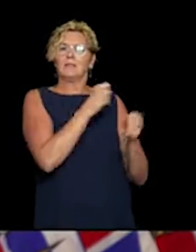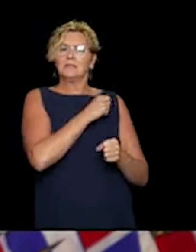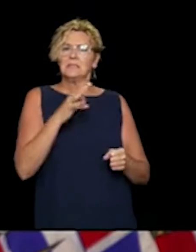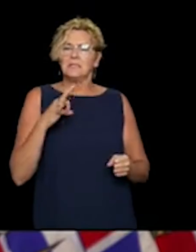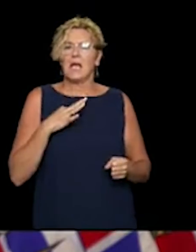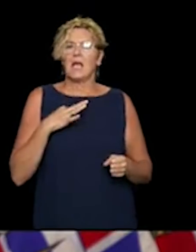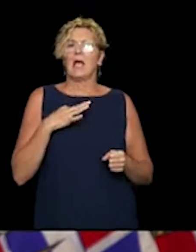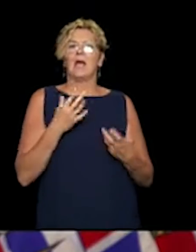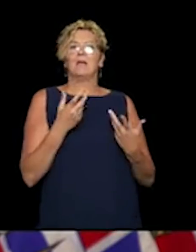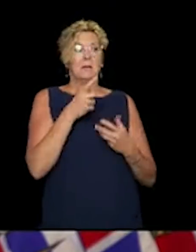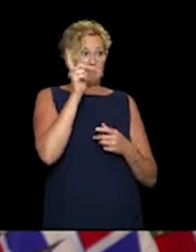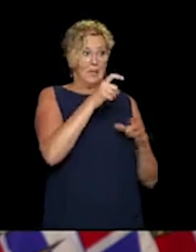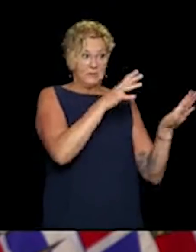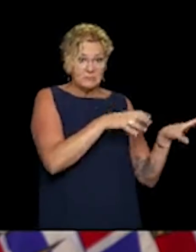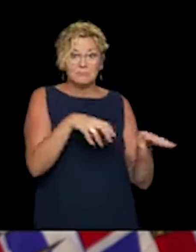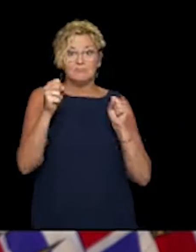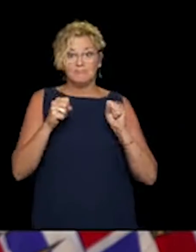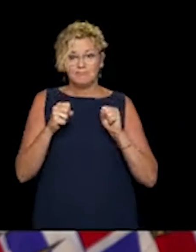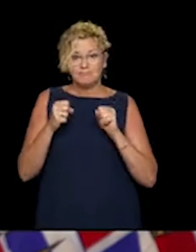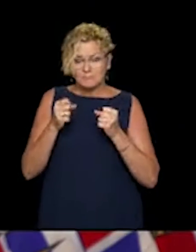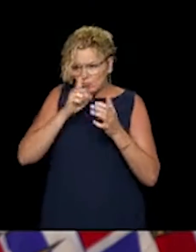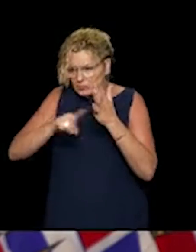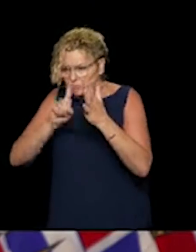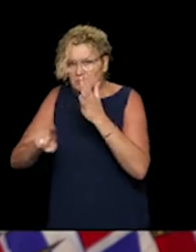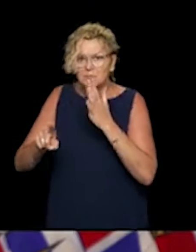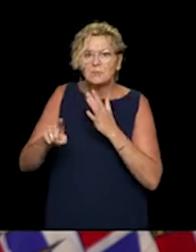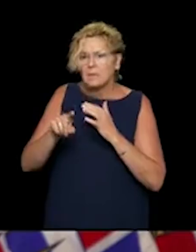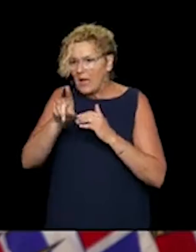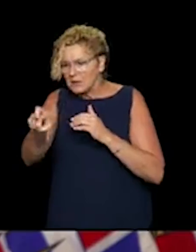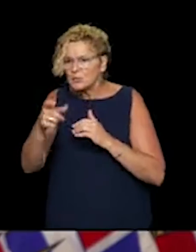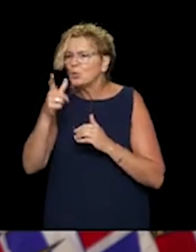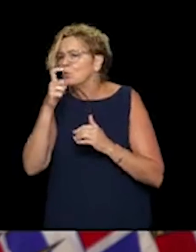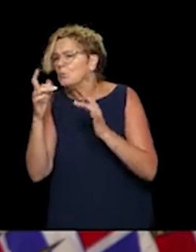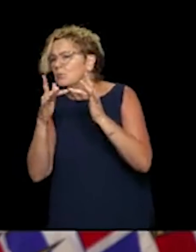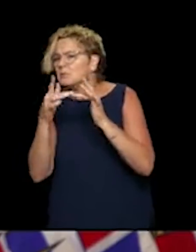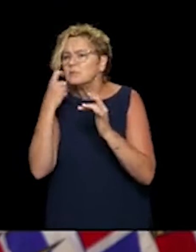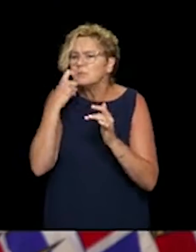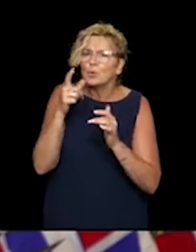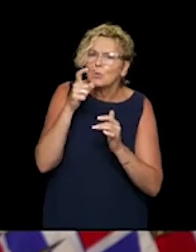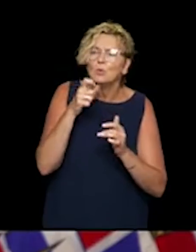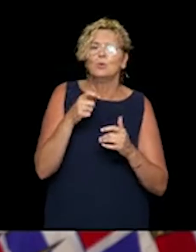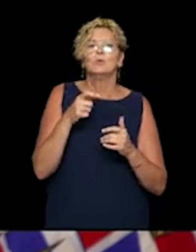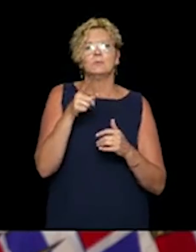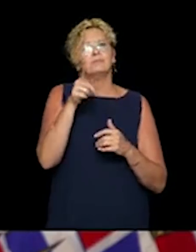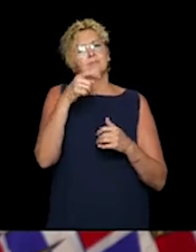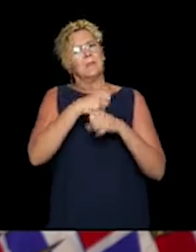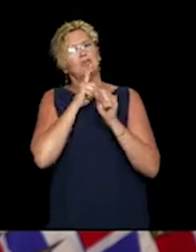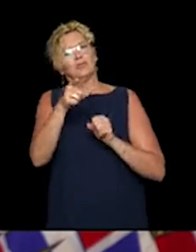takes, to quickly contain the spread of this virus. We know that is working, and we know that's what we need to do to keep us